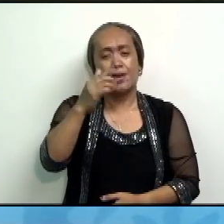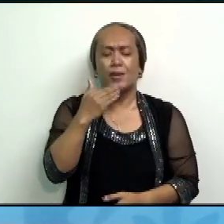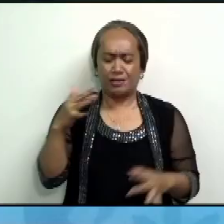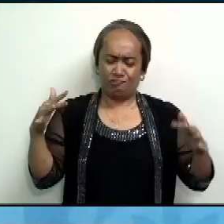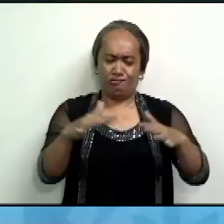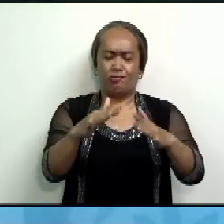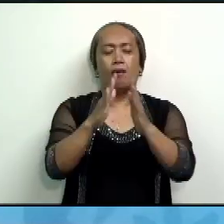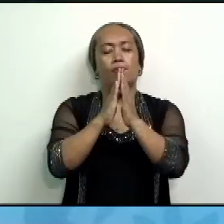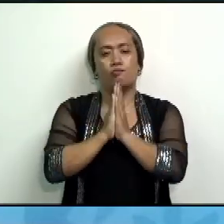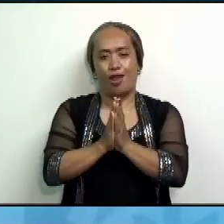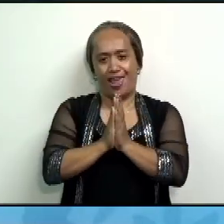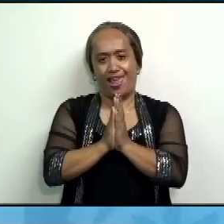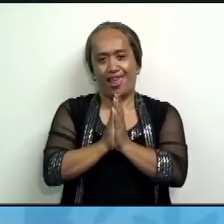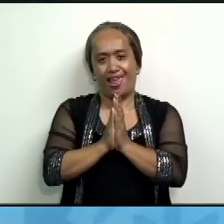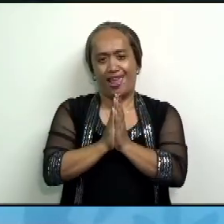together in prayer.